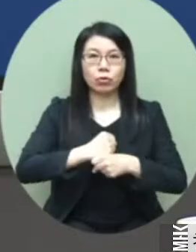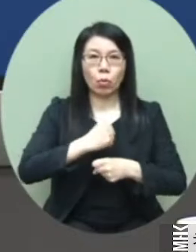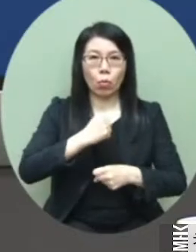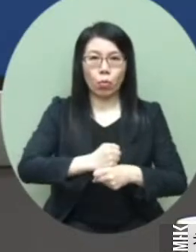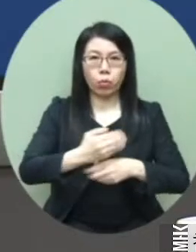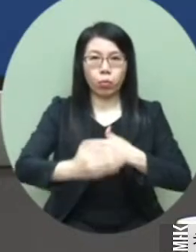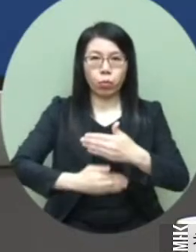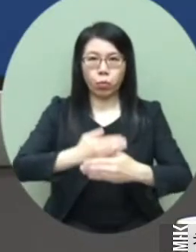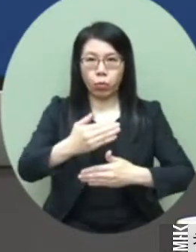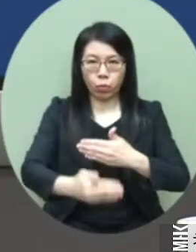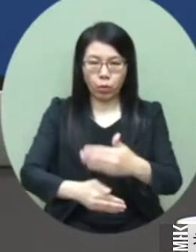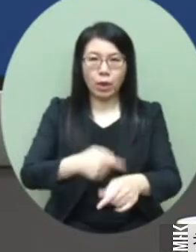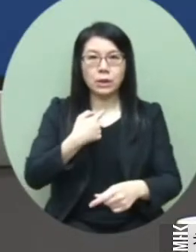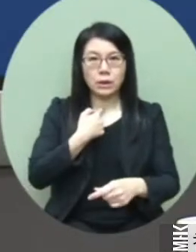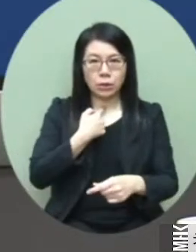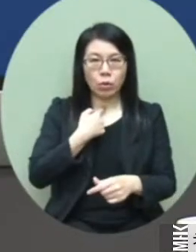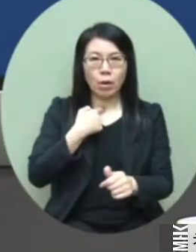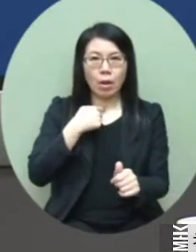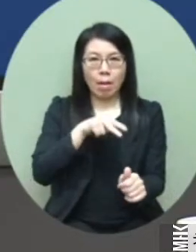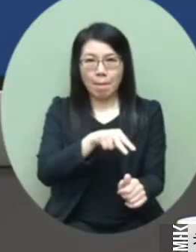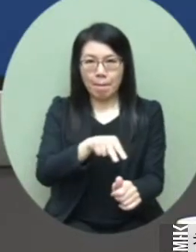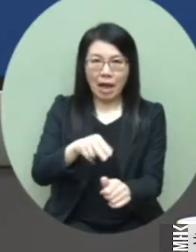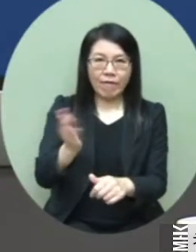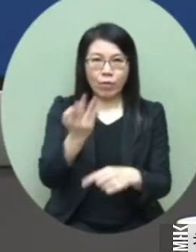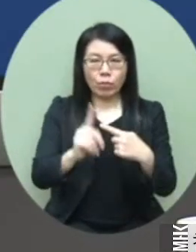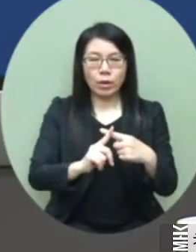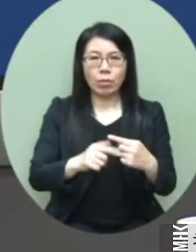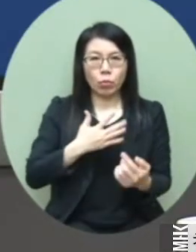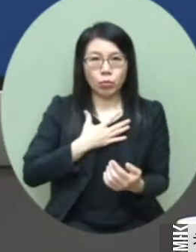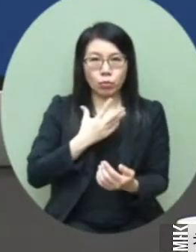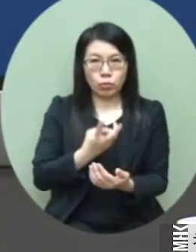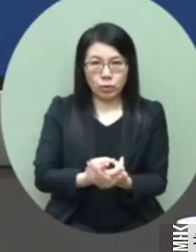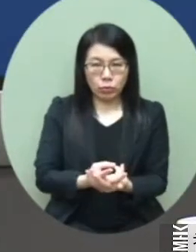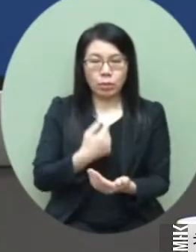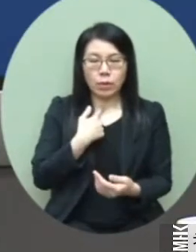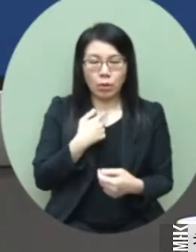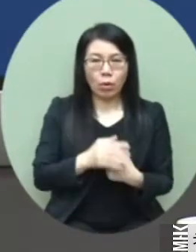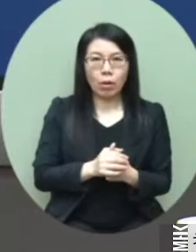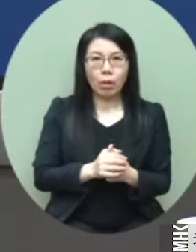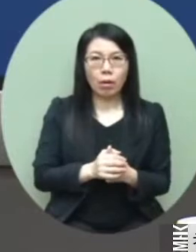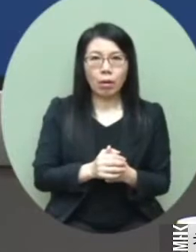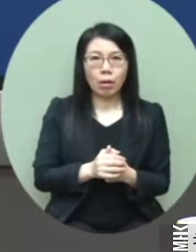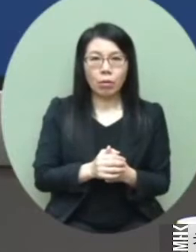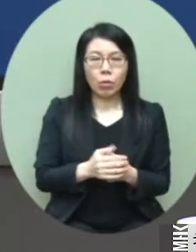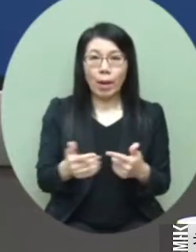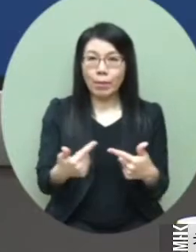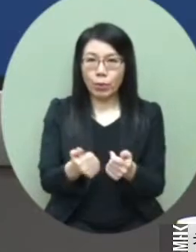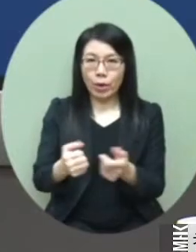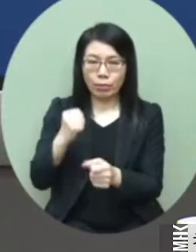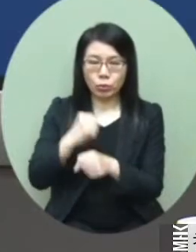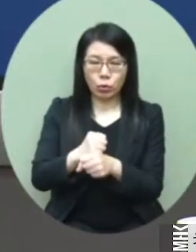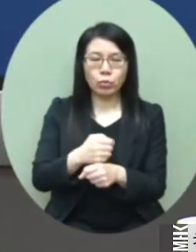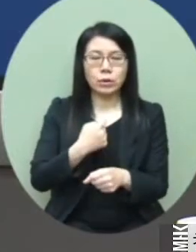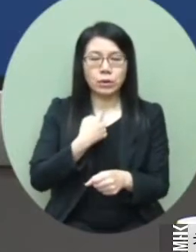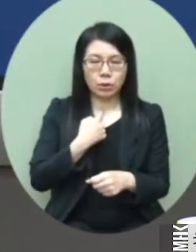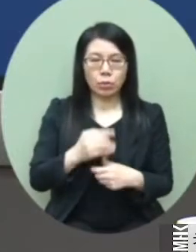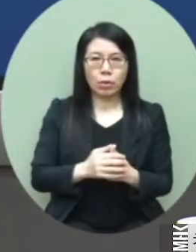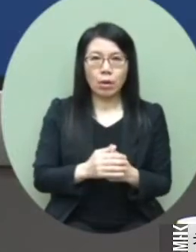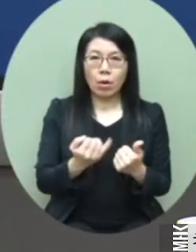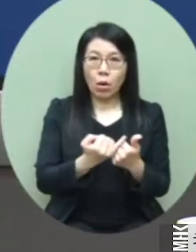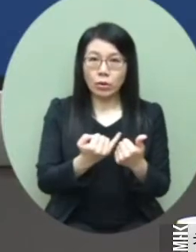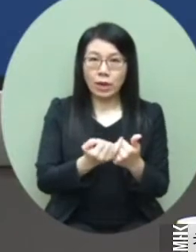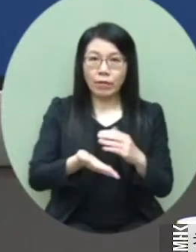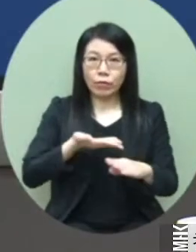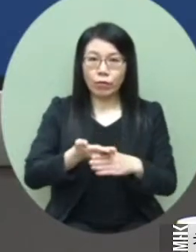Once a decision is made, it has to be executed, and in the process, we need to manage risks. And we